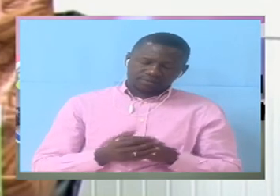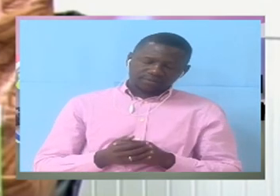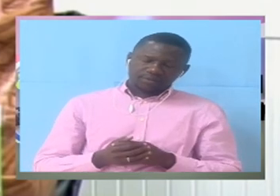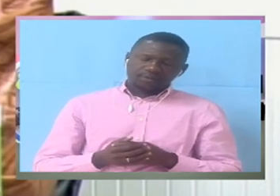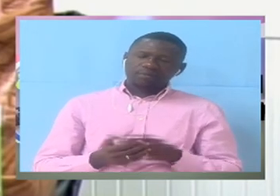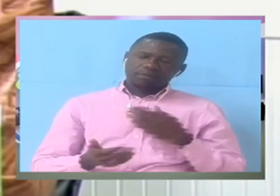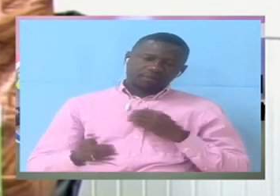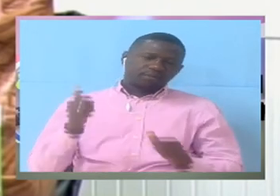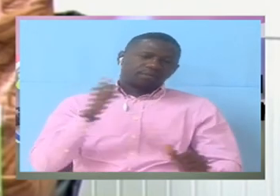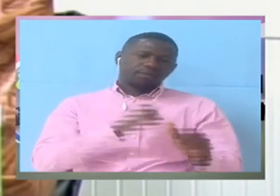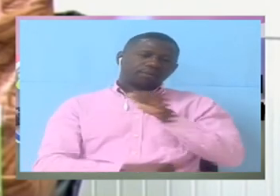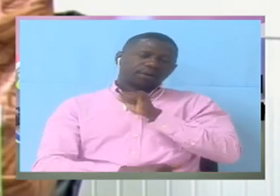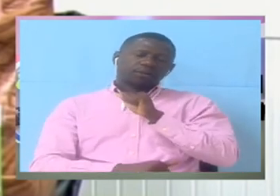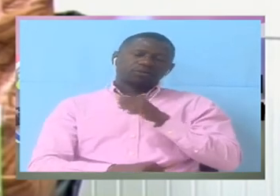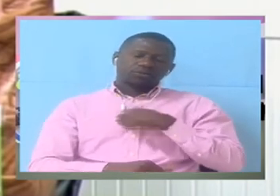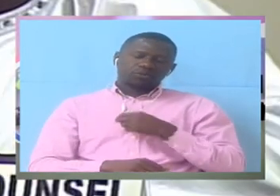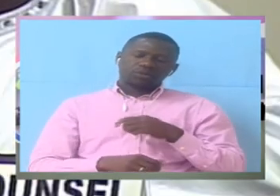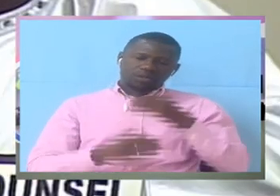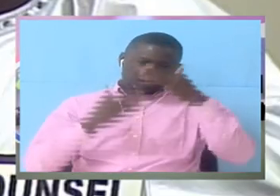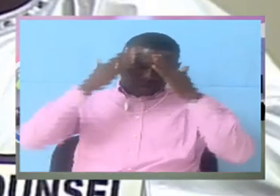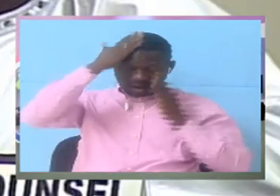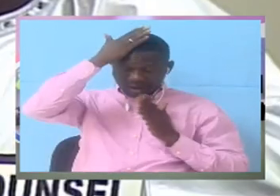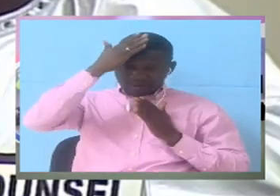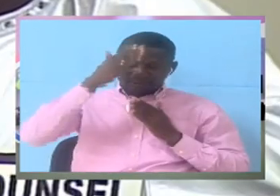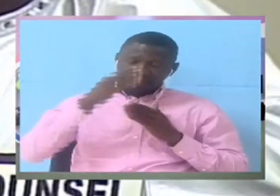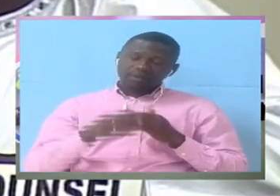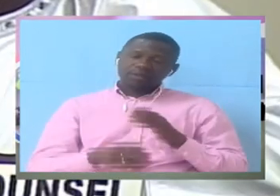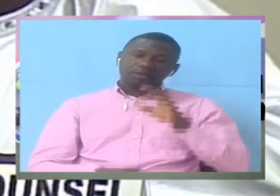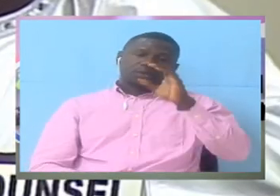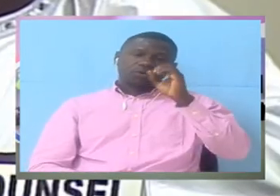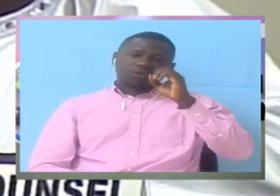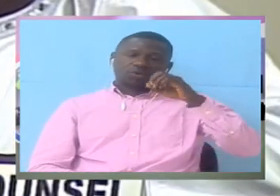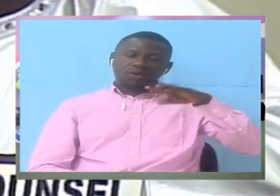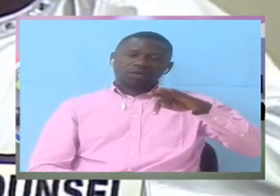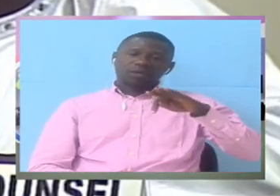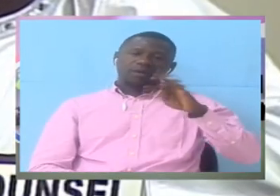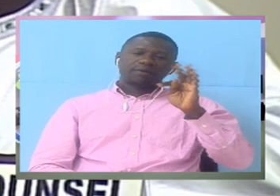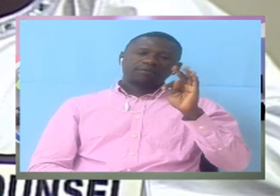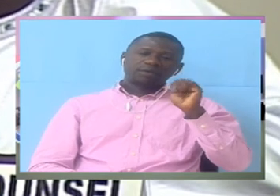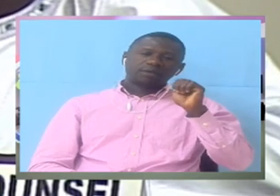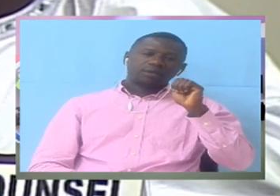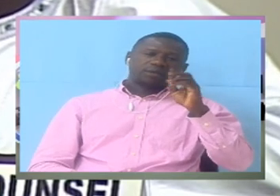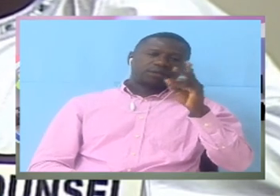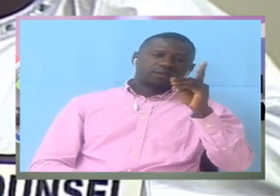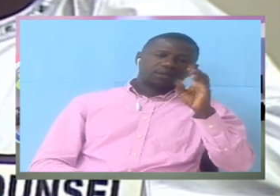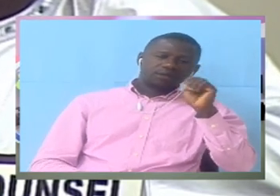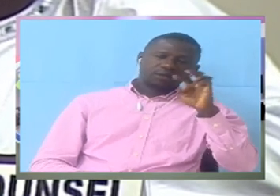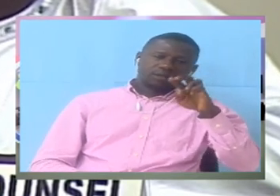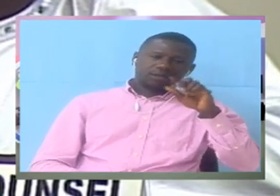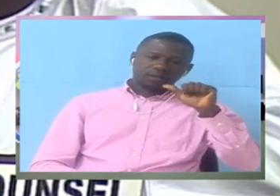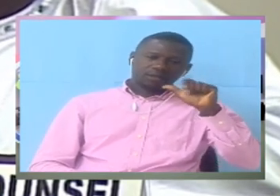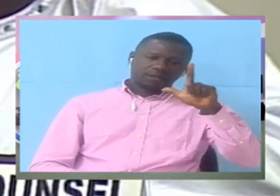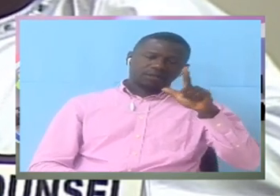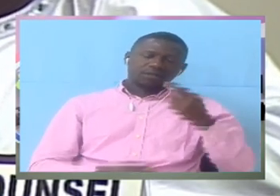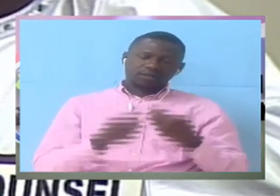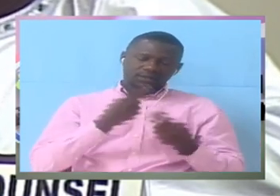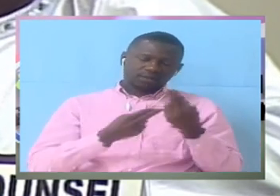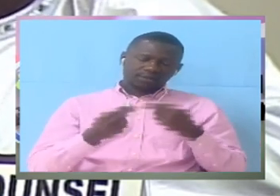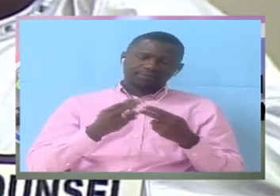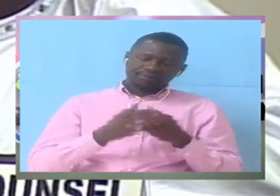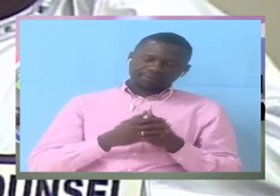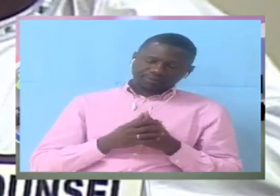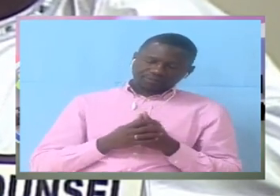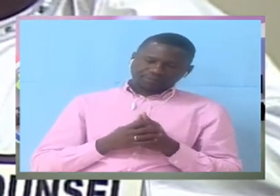Confederal Army again. And did you return to your parent unit later? Silang imurunta